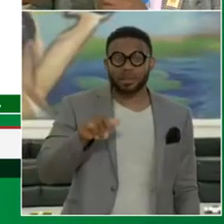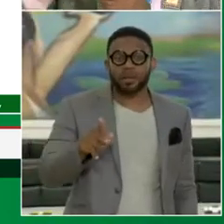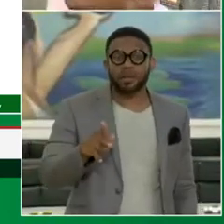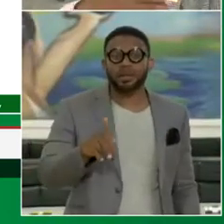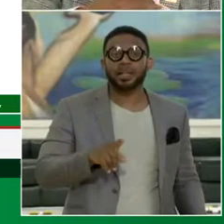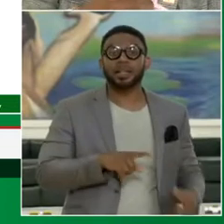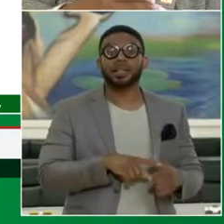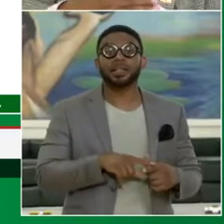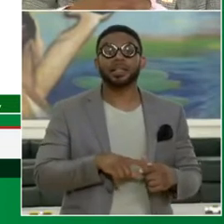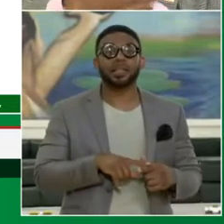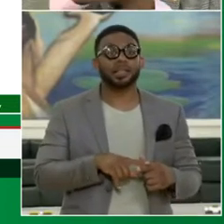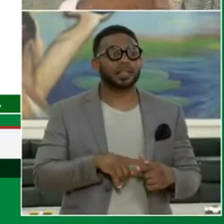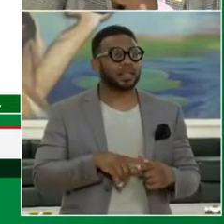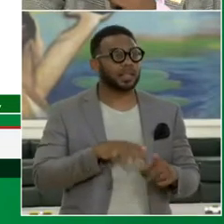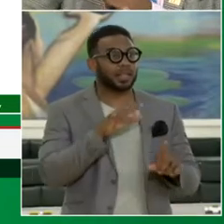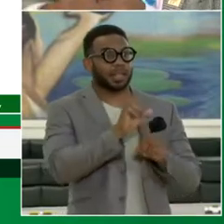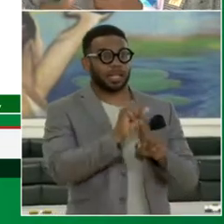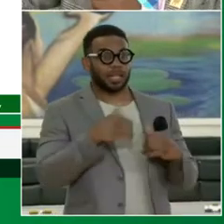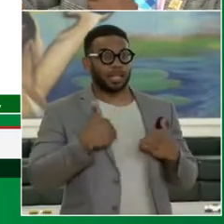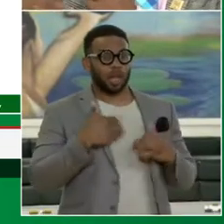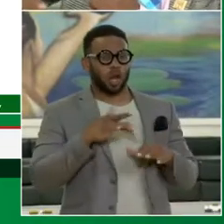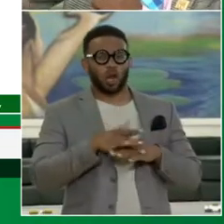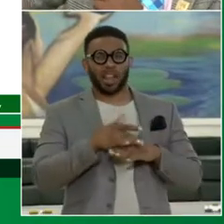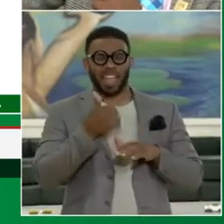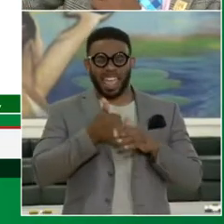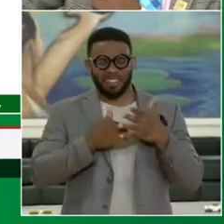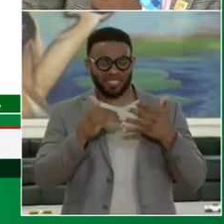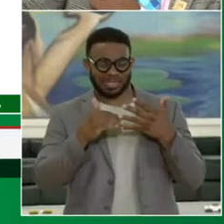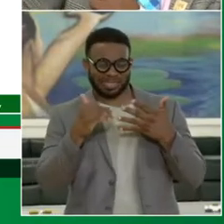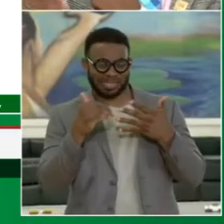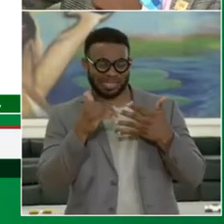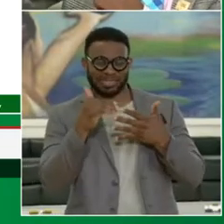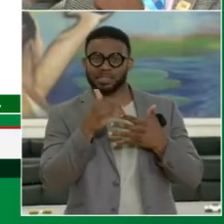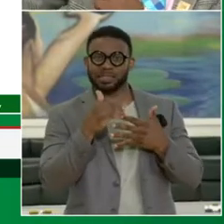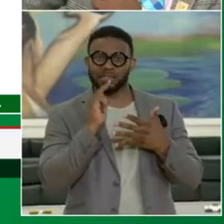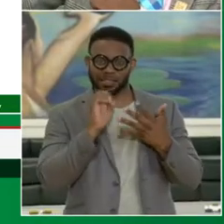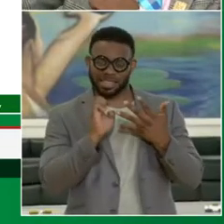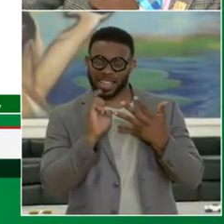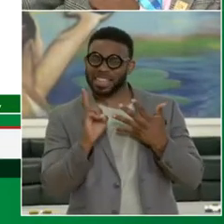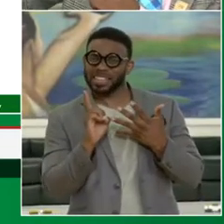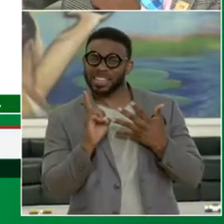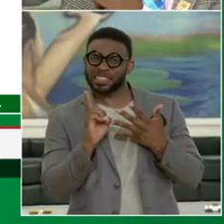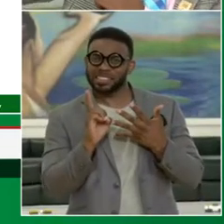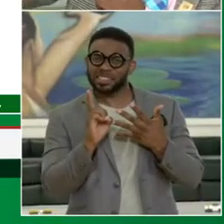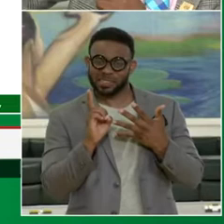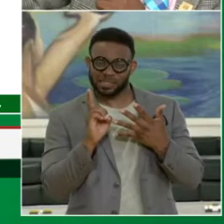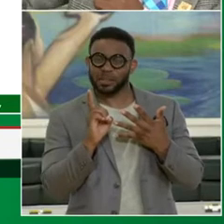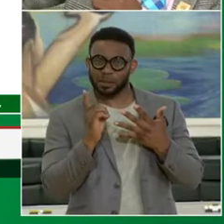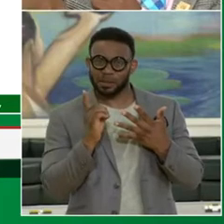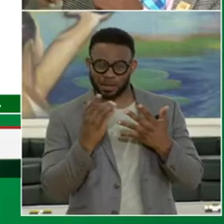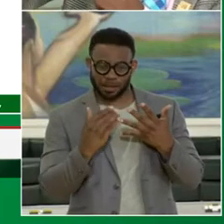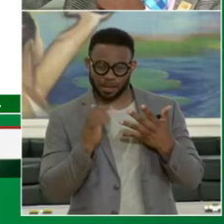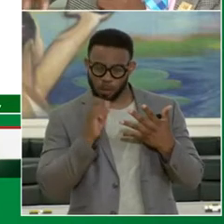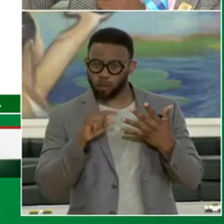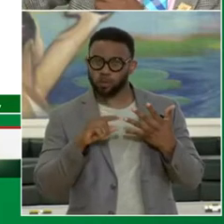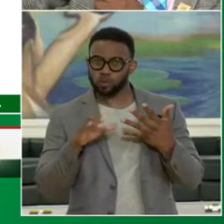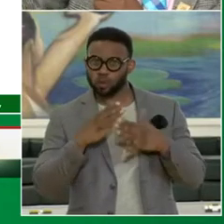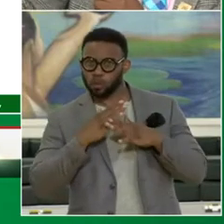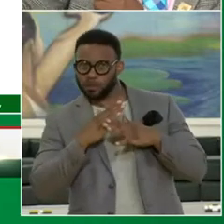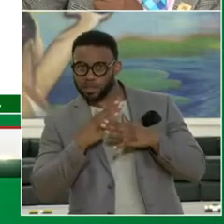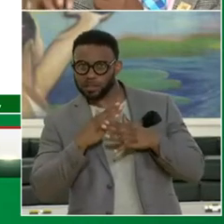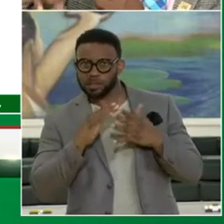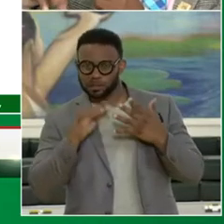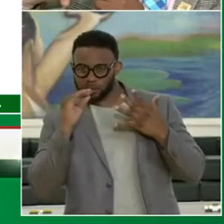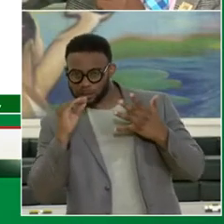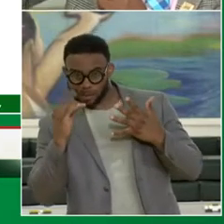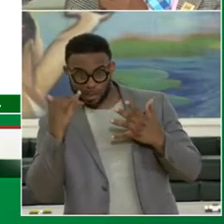And they're catching the juveniles now at every stage. There's the education components that's going to do the prevention,